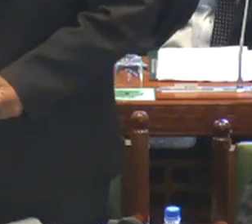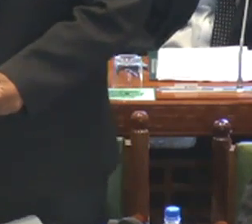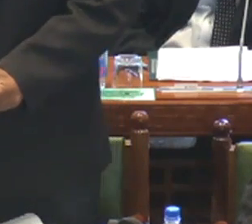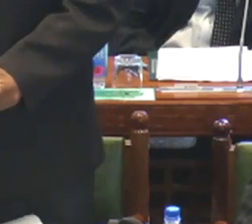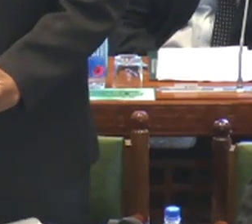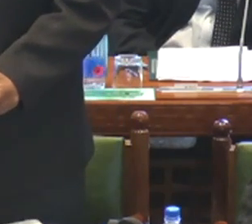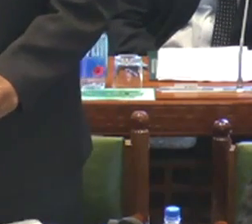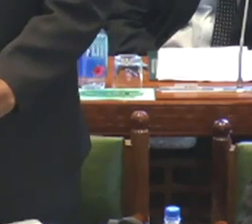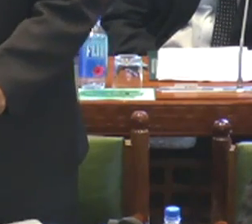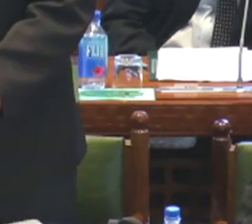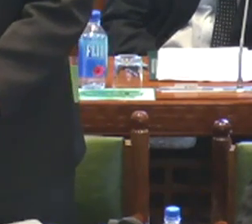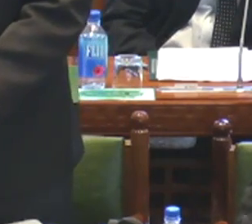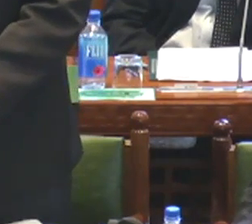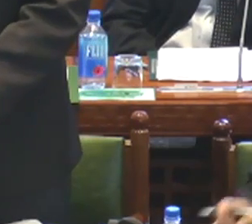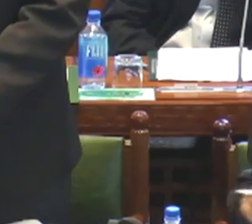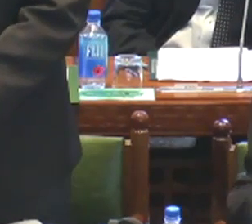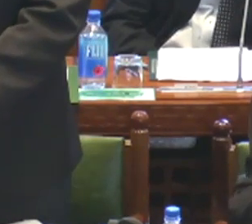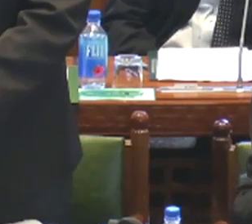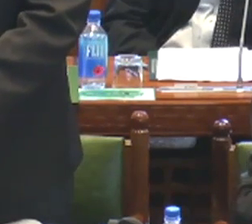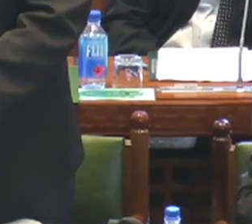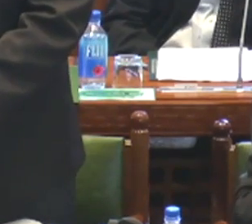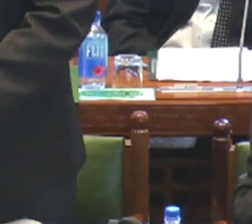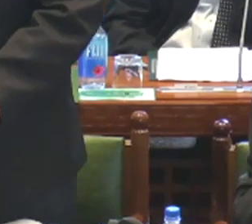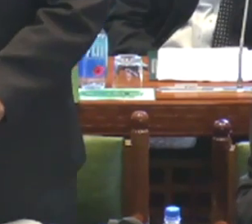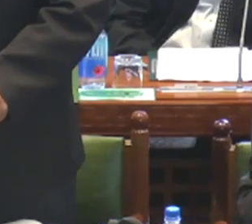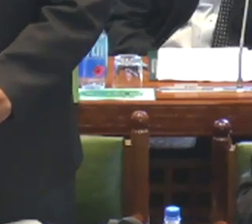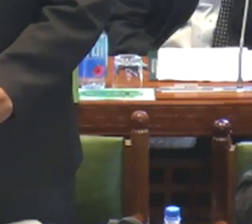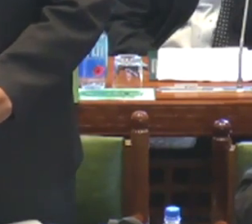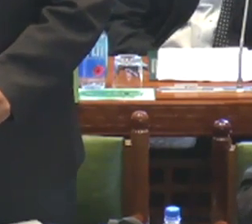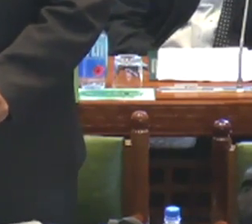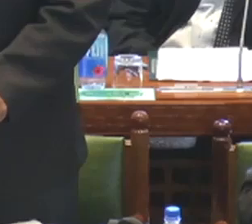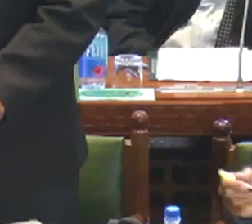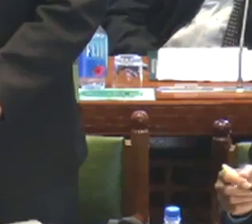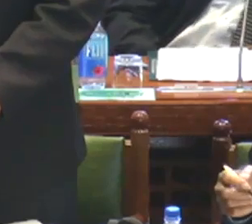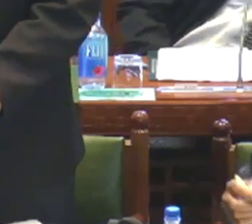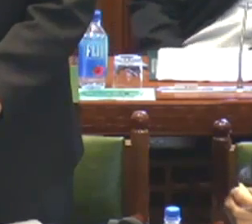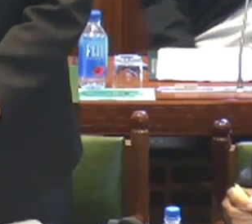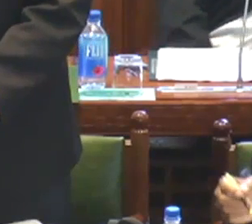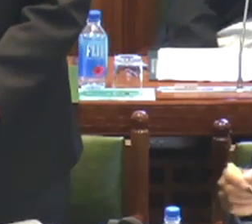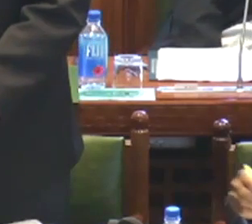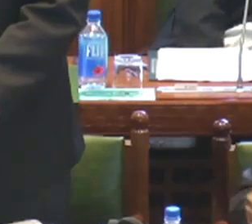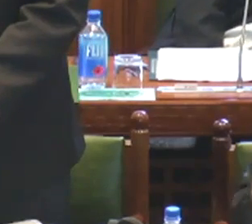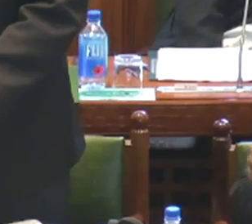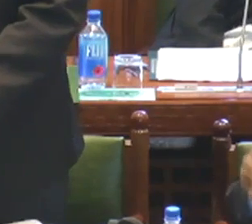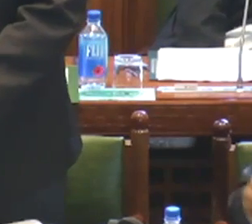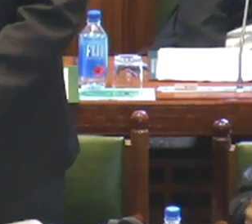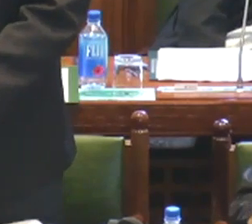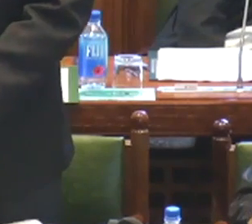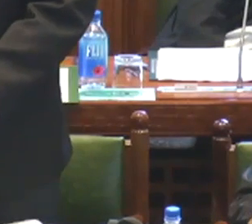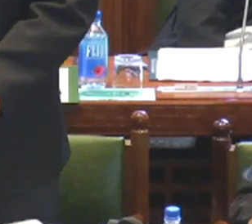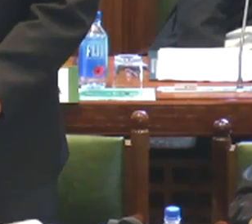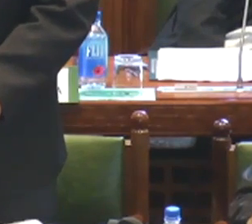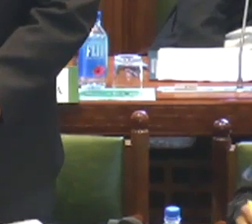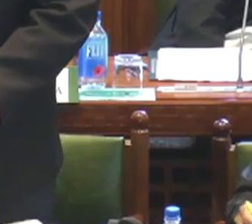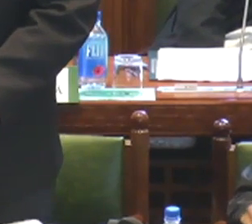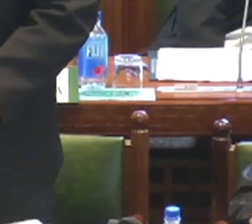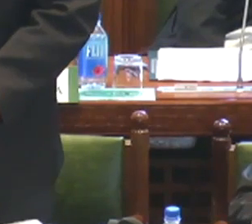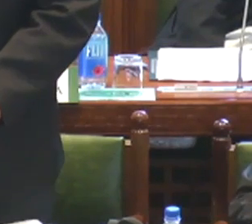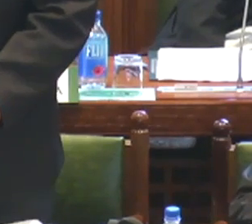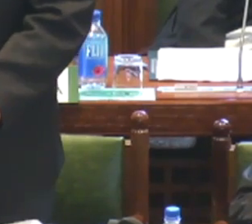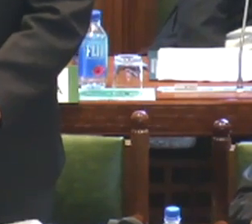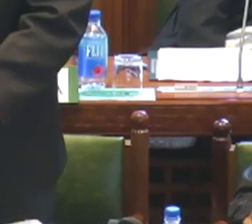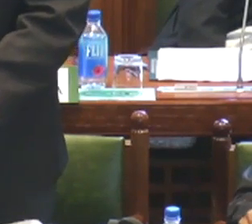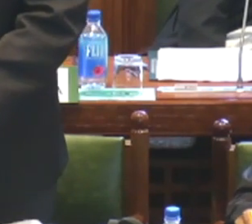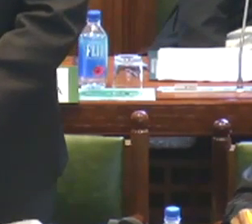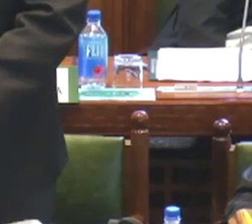table the Interim Public Accounts Committee report from 2004 to 2010, which was scrutinized and submitted to Government in accordance with